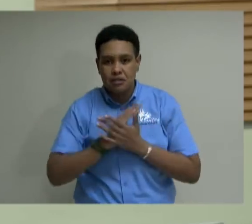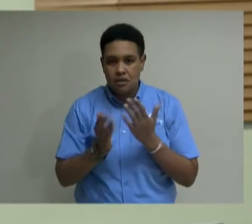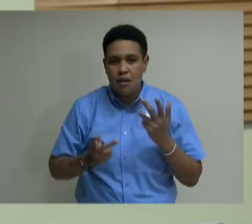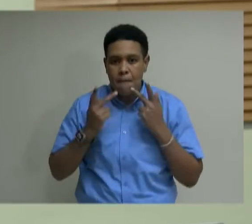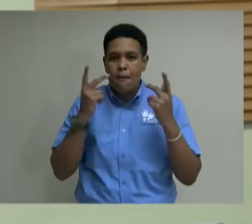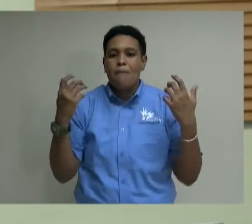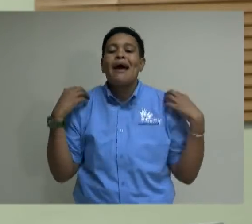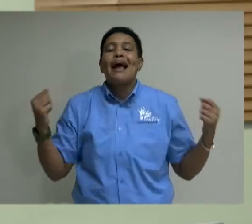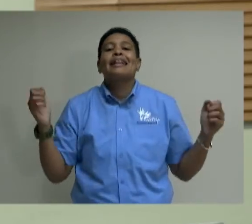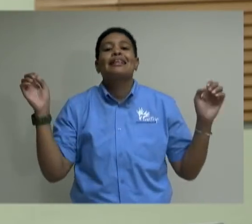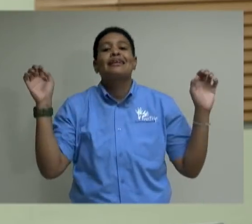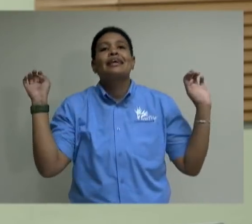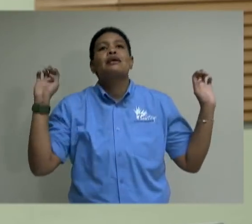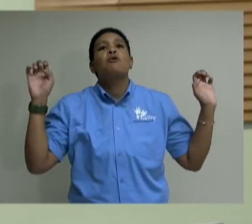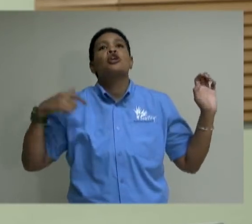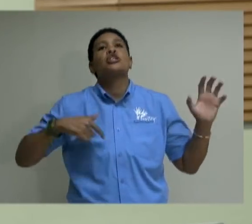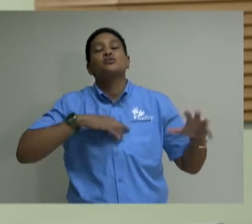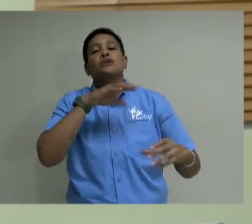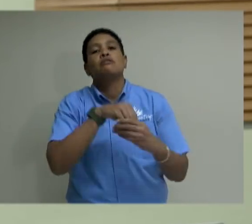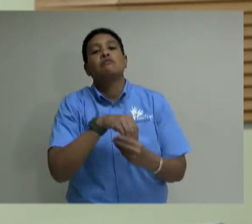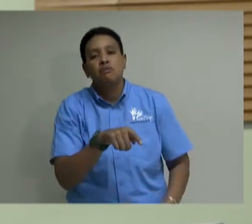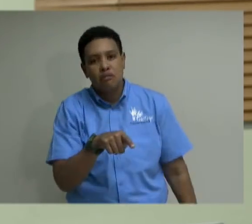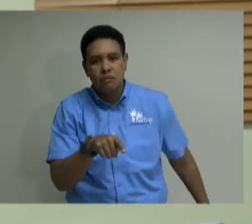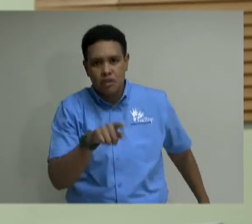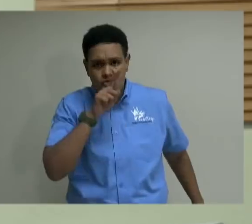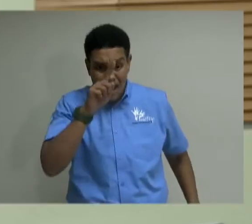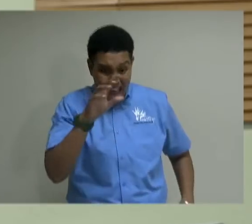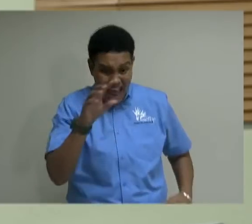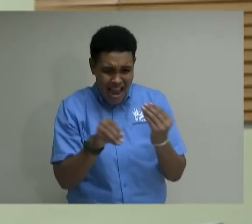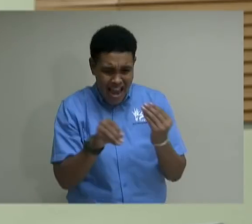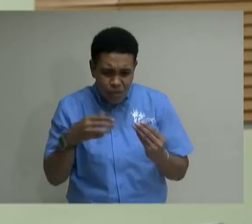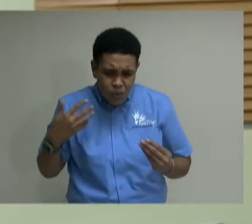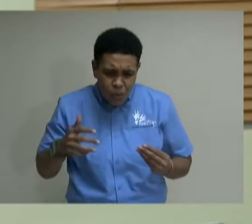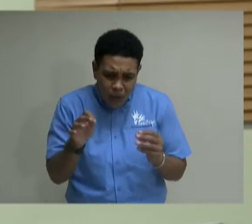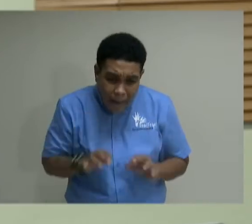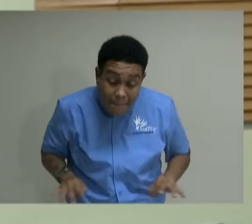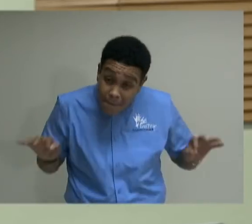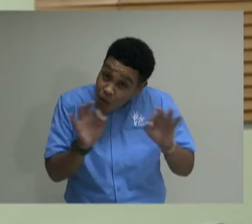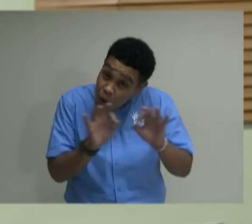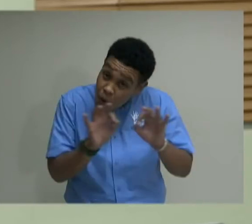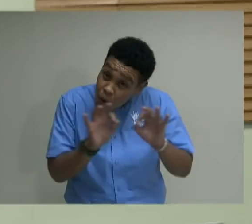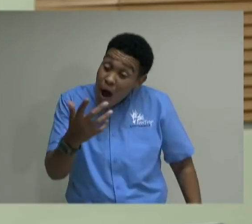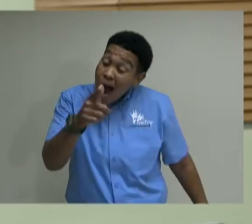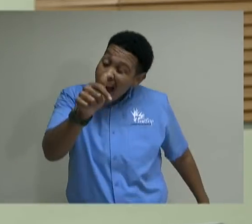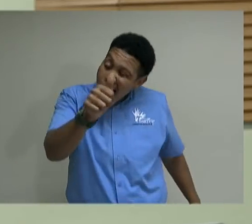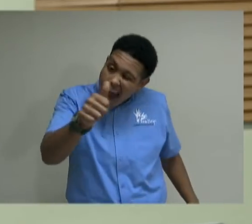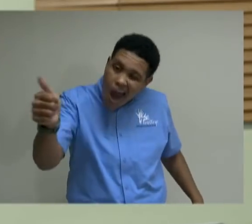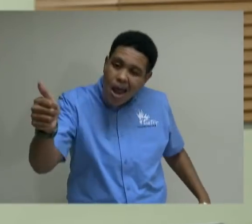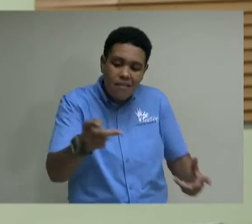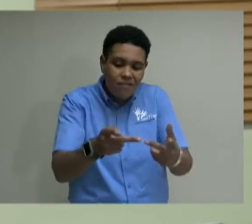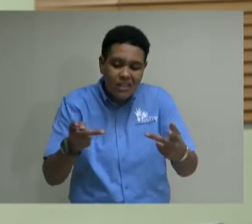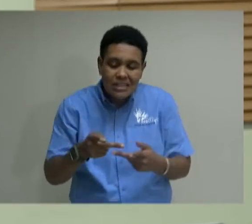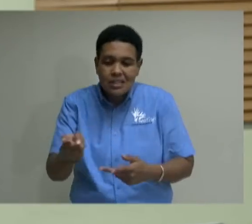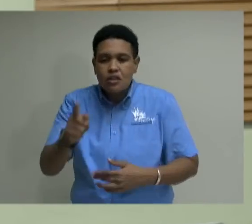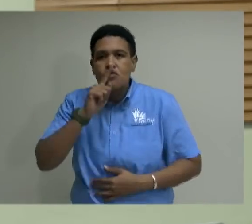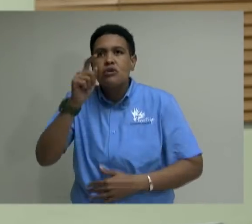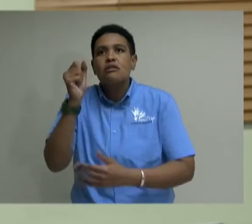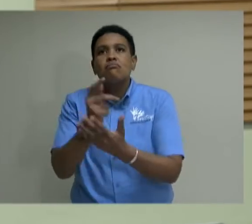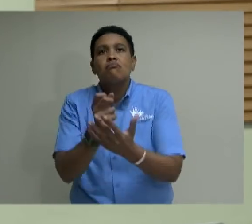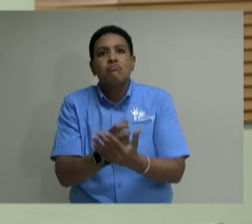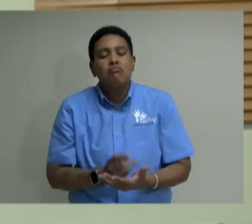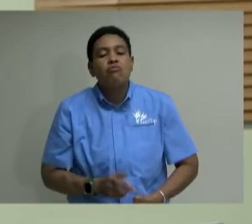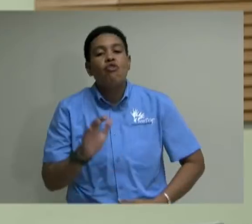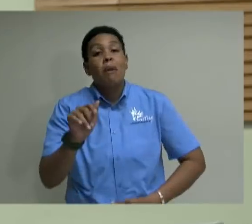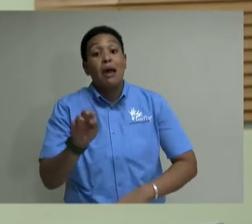health emergency that we are in. It is also very important that any facility that has been approved by